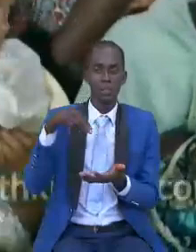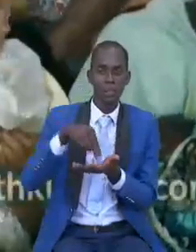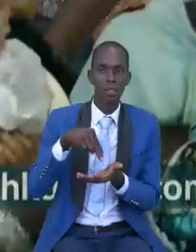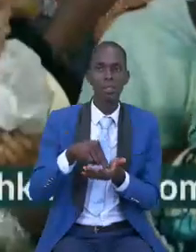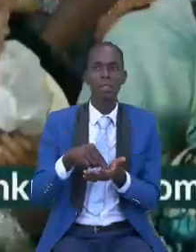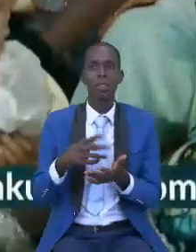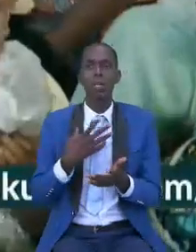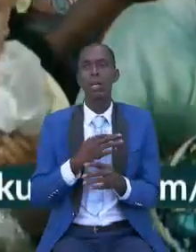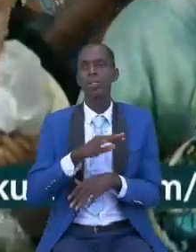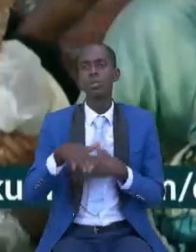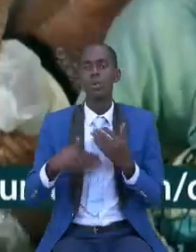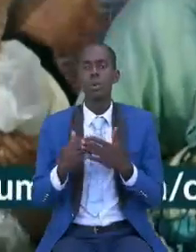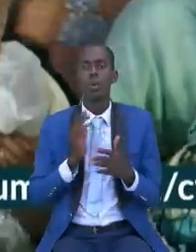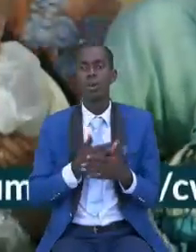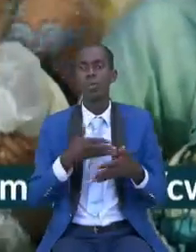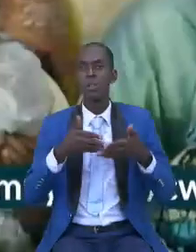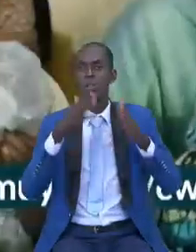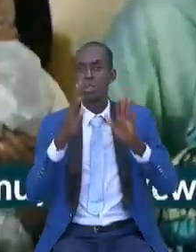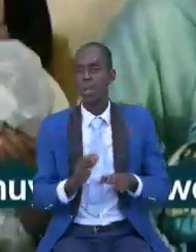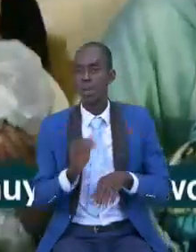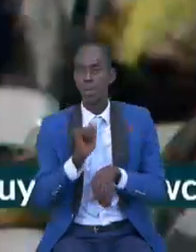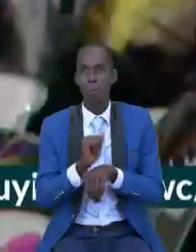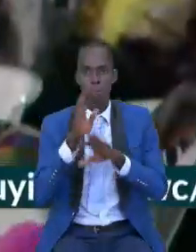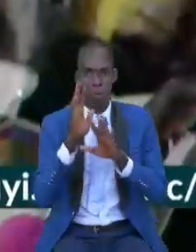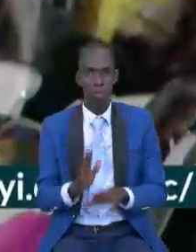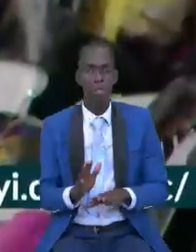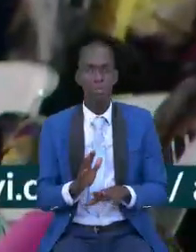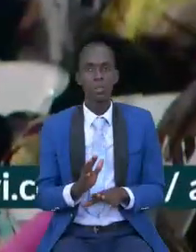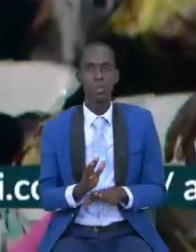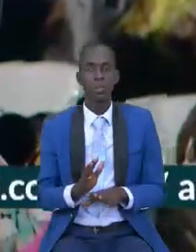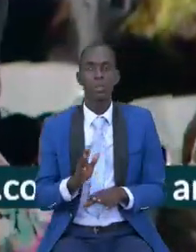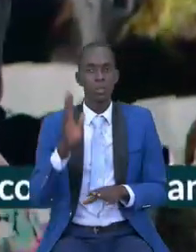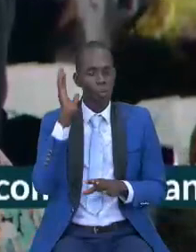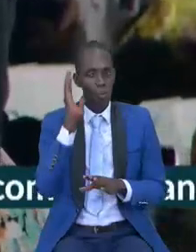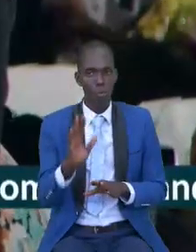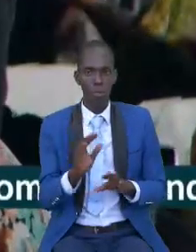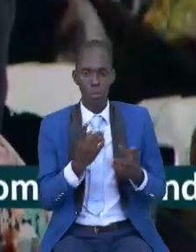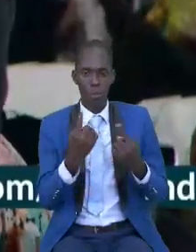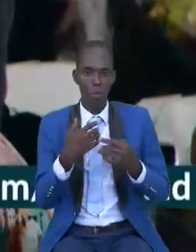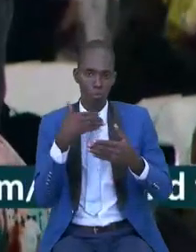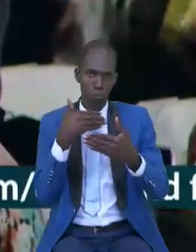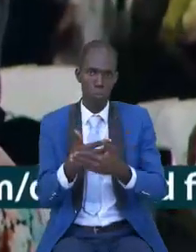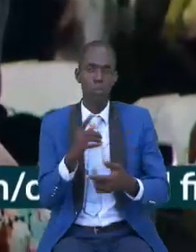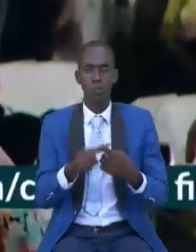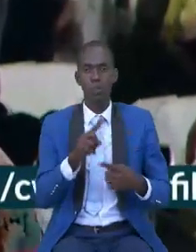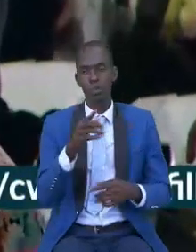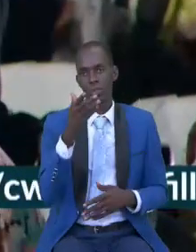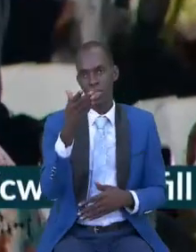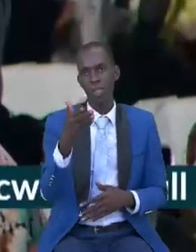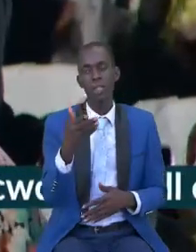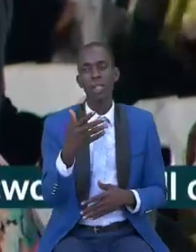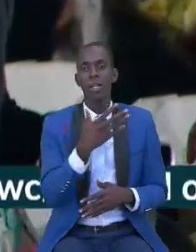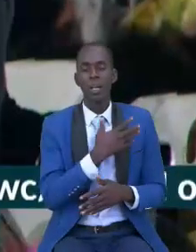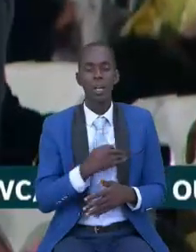our workers, choir, leaders, all of us, let's quickly move around and help